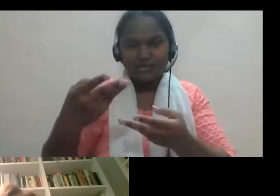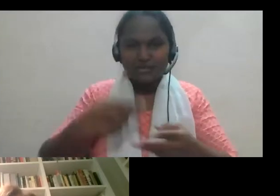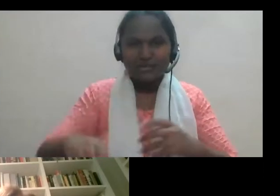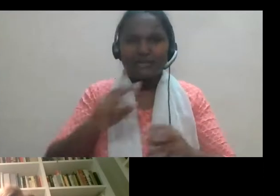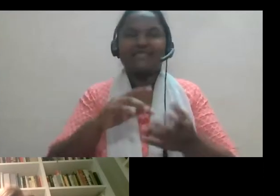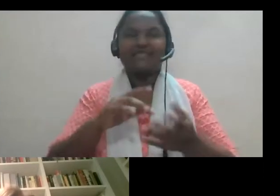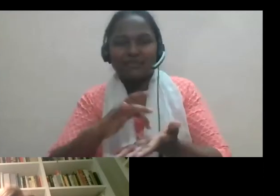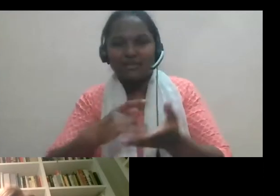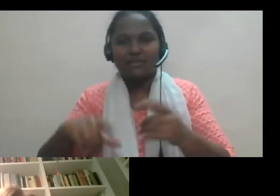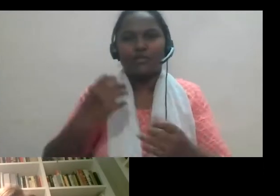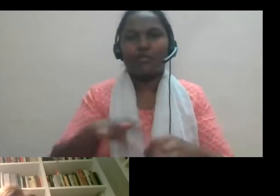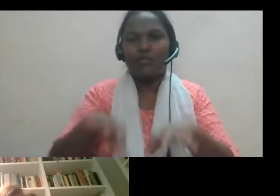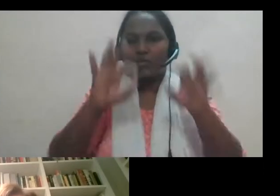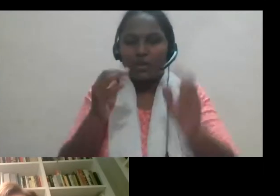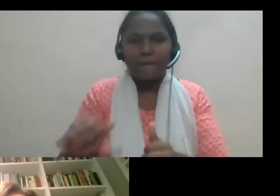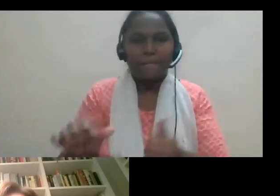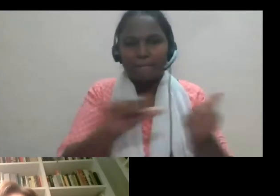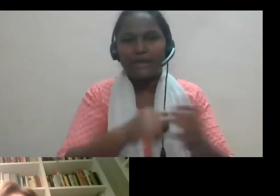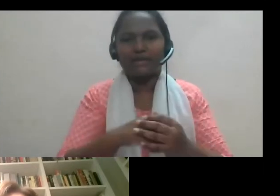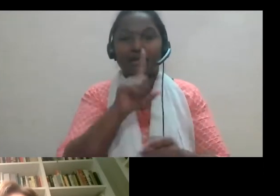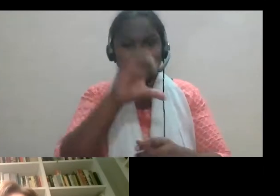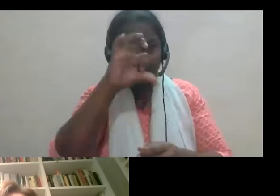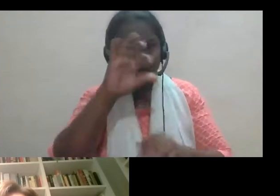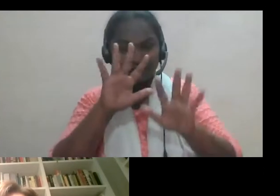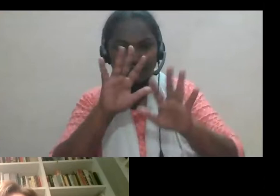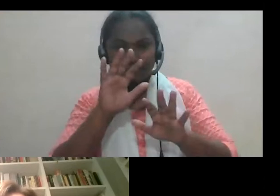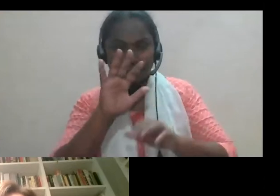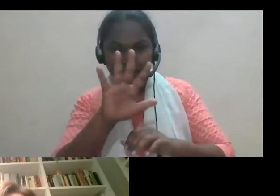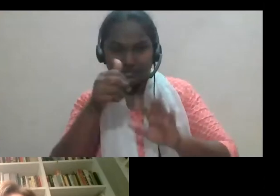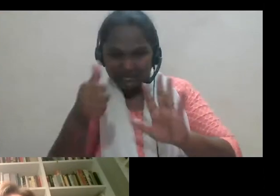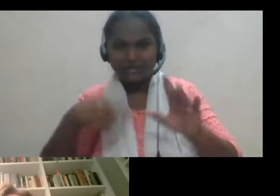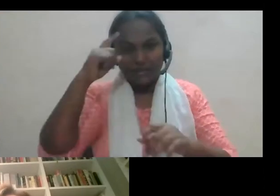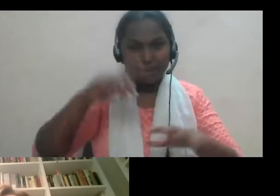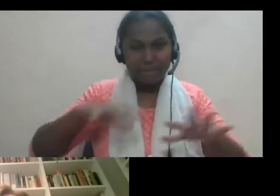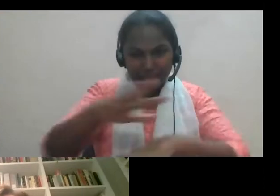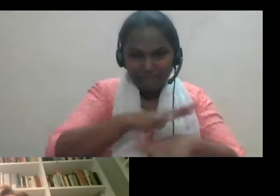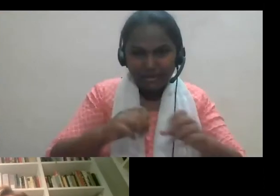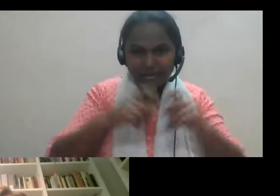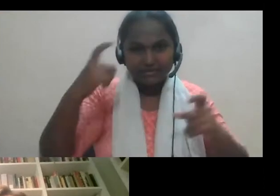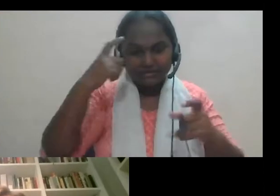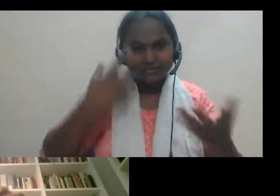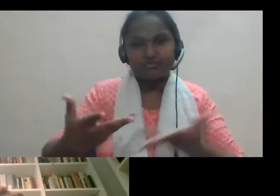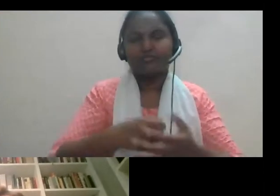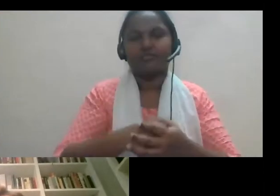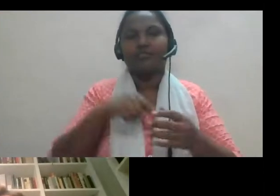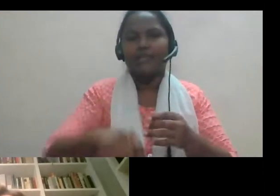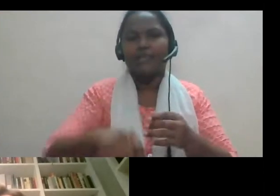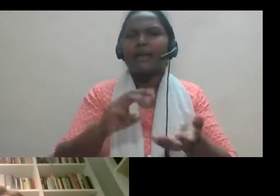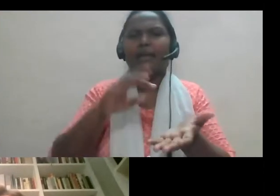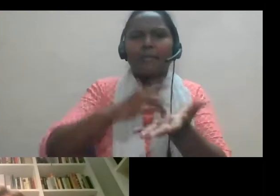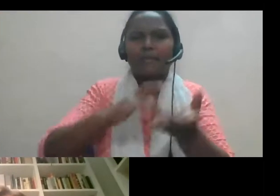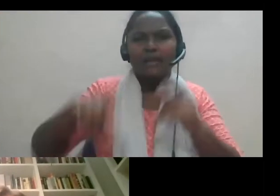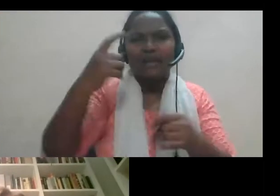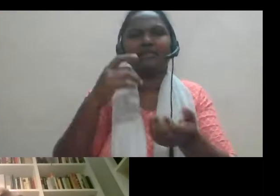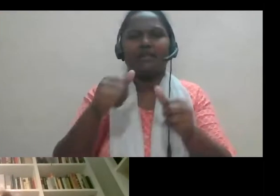space that was founded back in 1956 through a plan of expansion and renovation that placed the